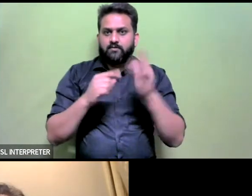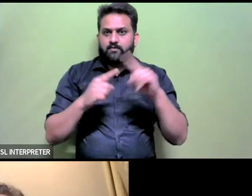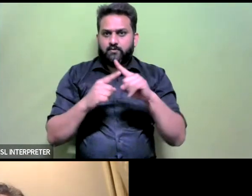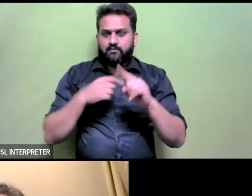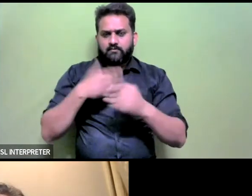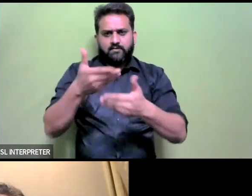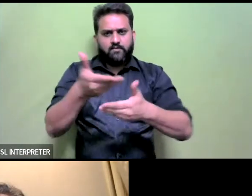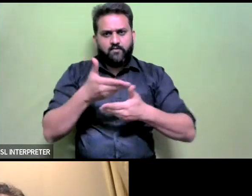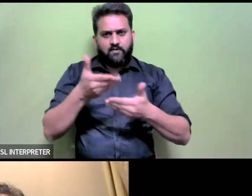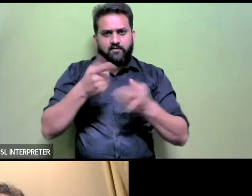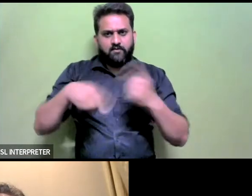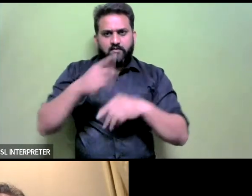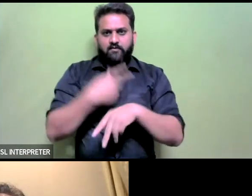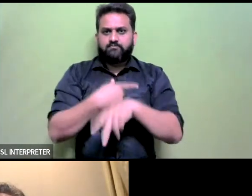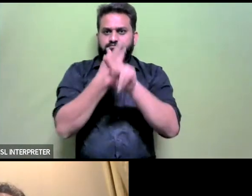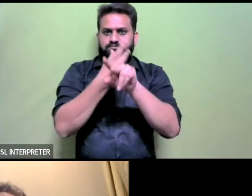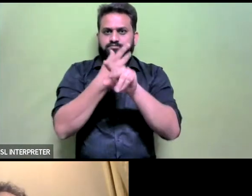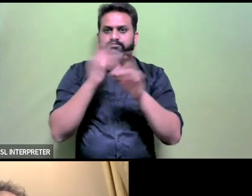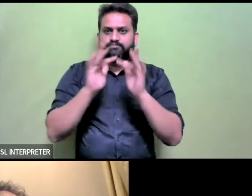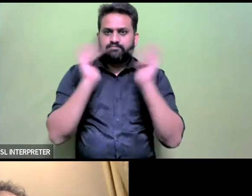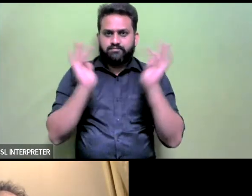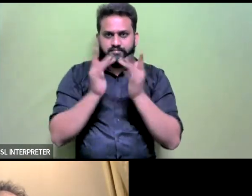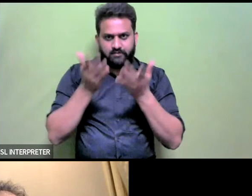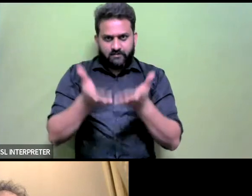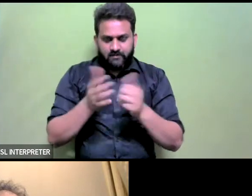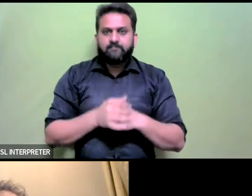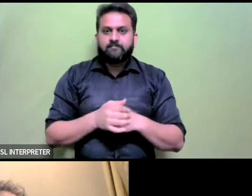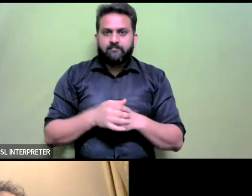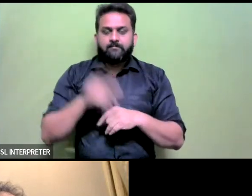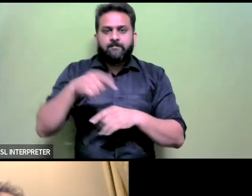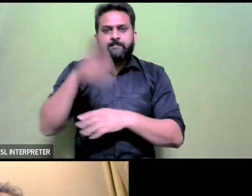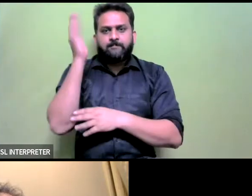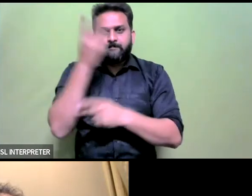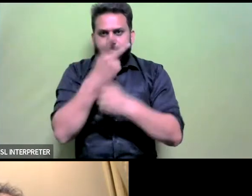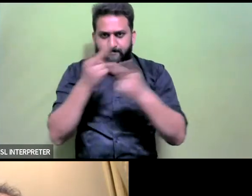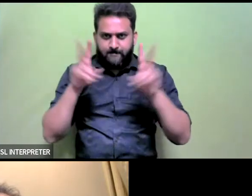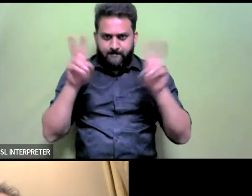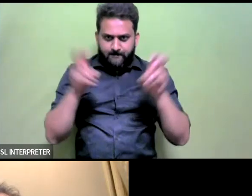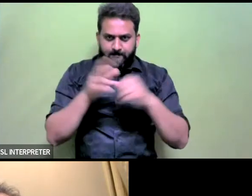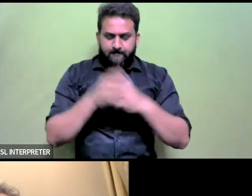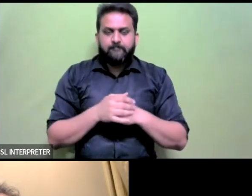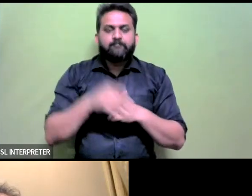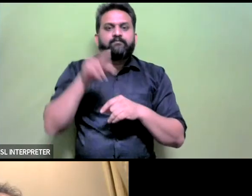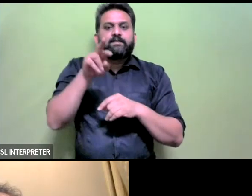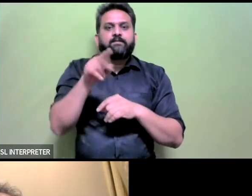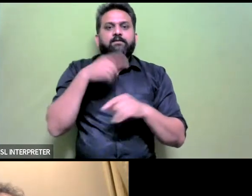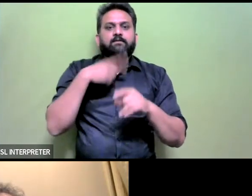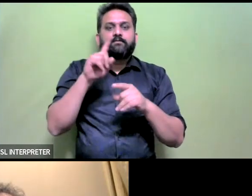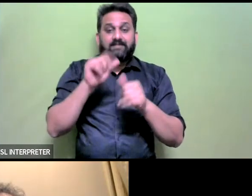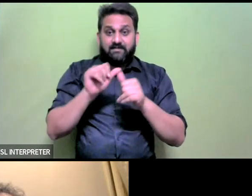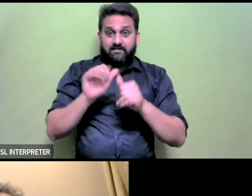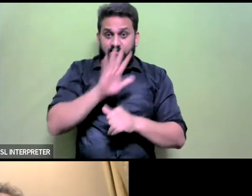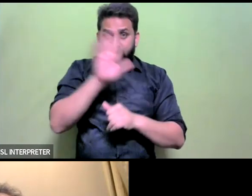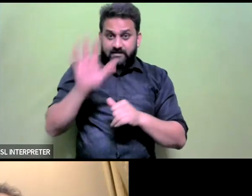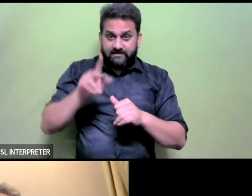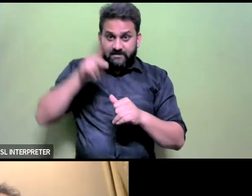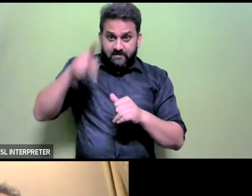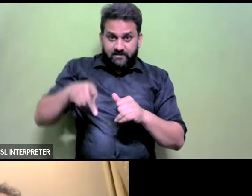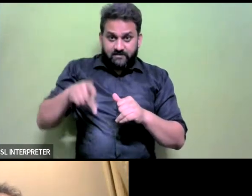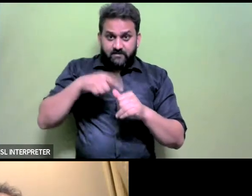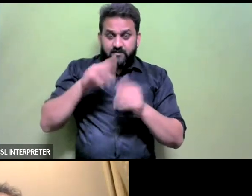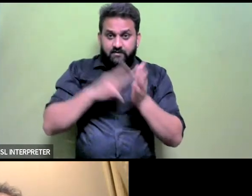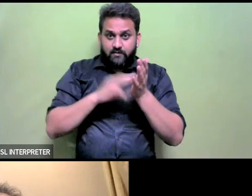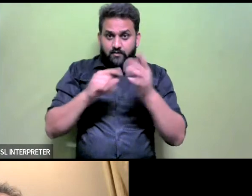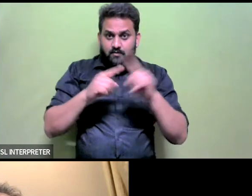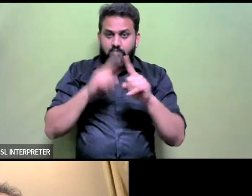today's webinar, Oral Submission from Preparation to Presentation. What makes the first Asia Pacific WISP Remote